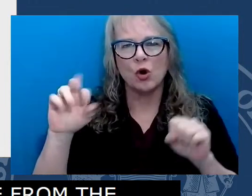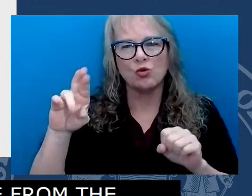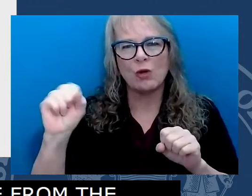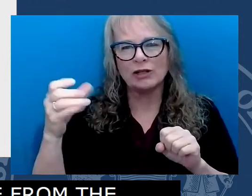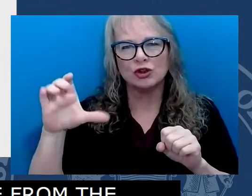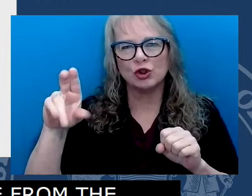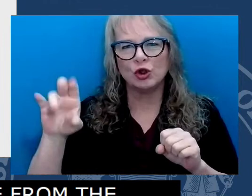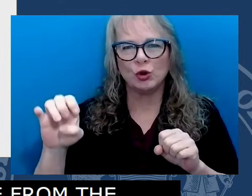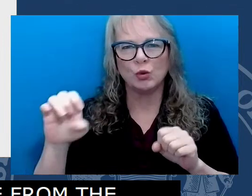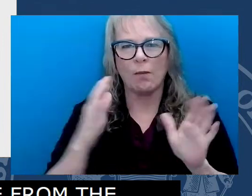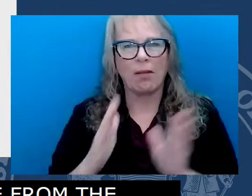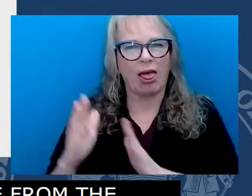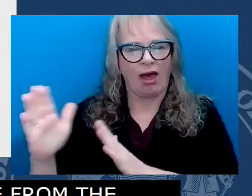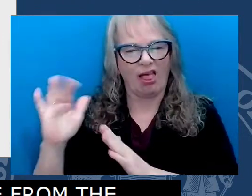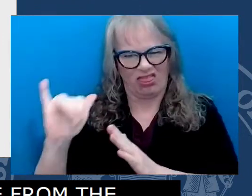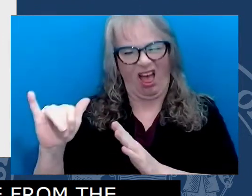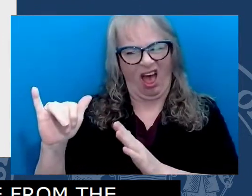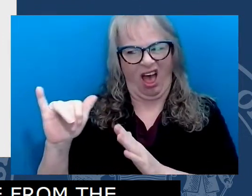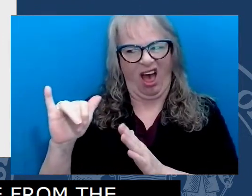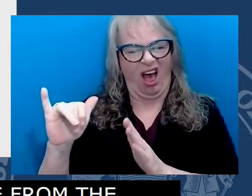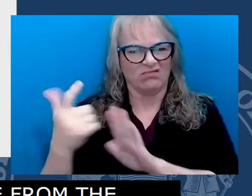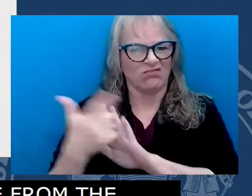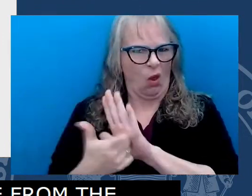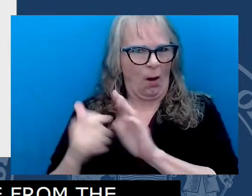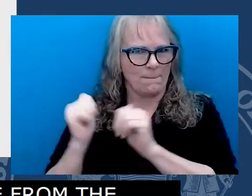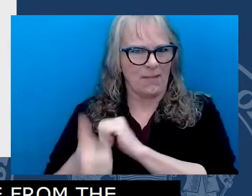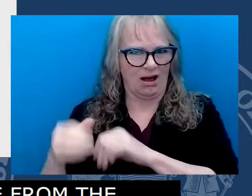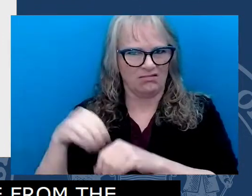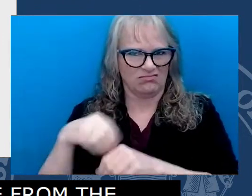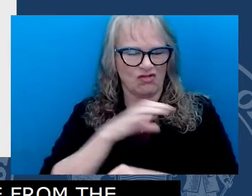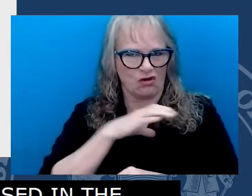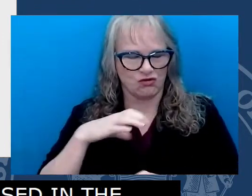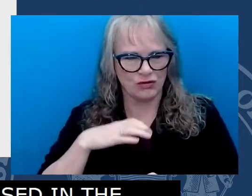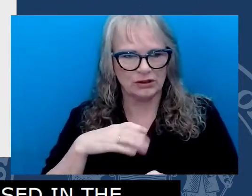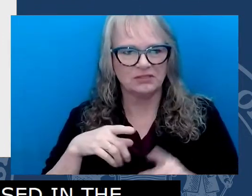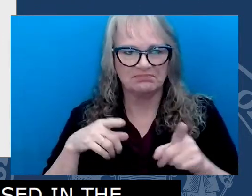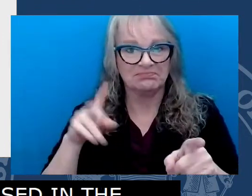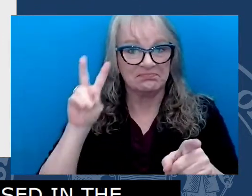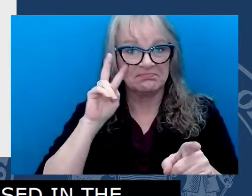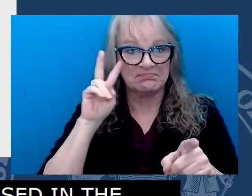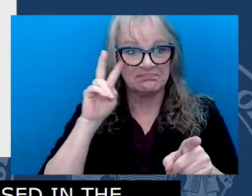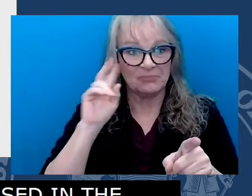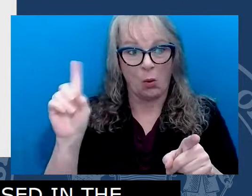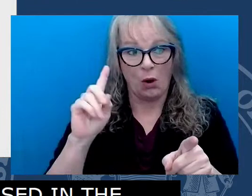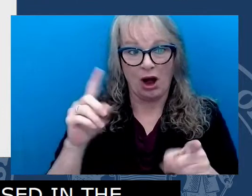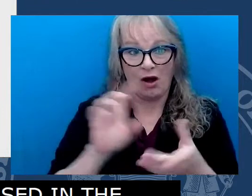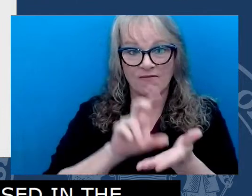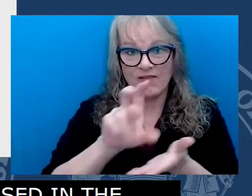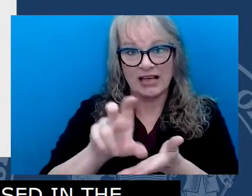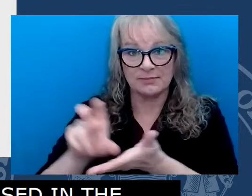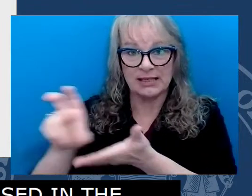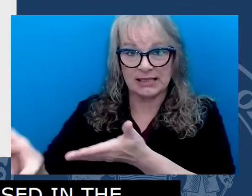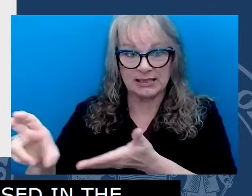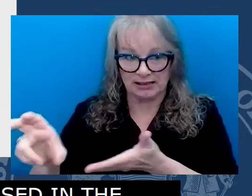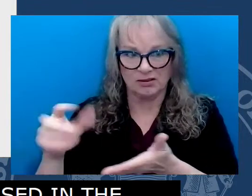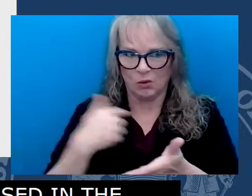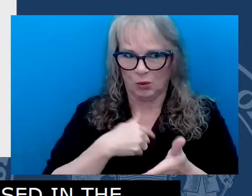the Congress, and you can see where the investments are, many of the investments that we're